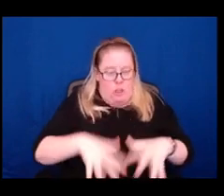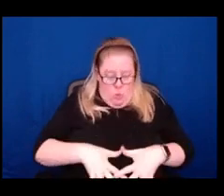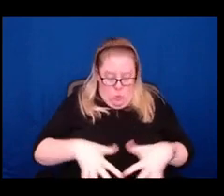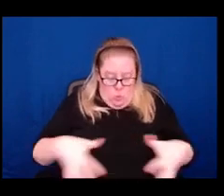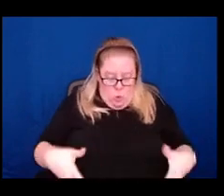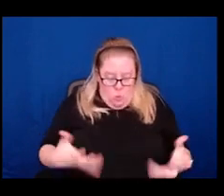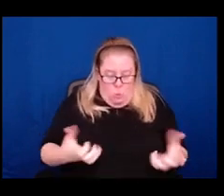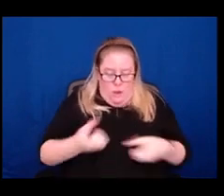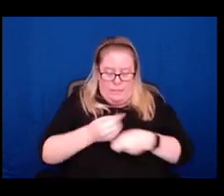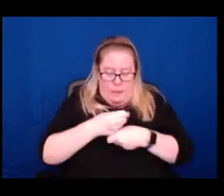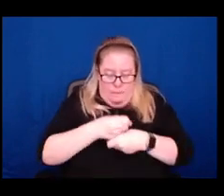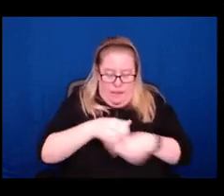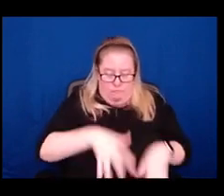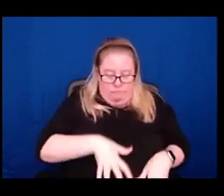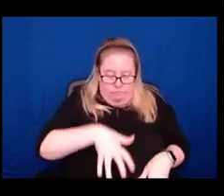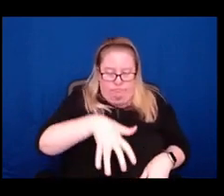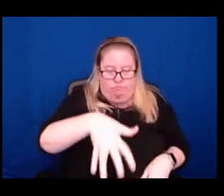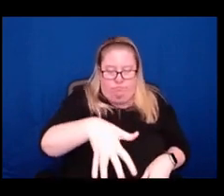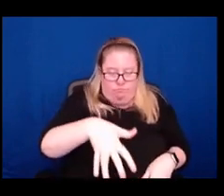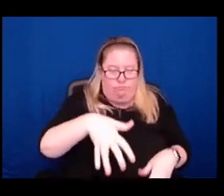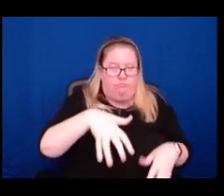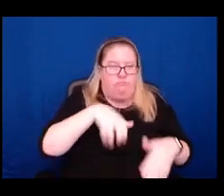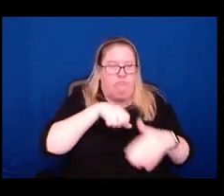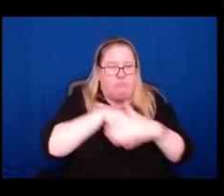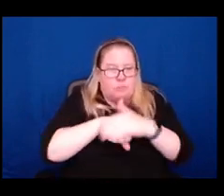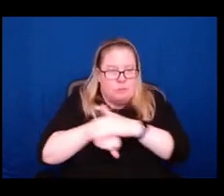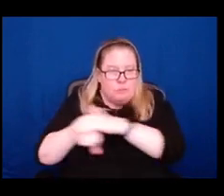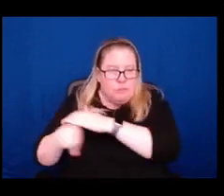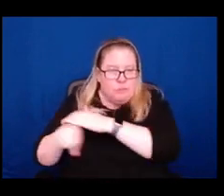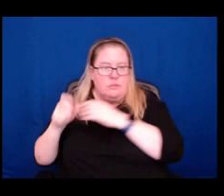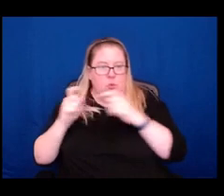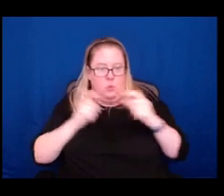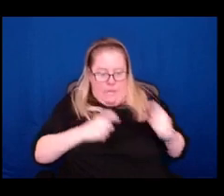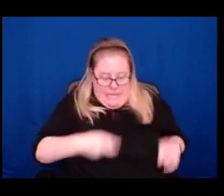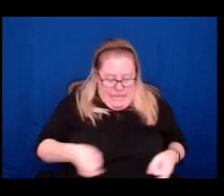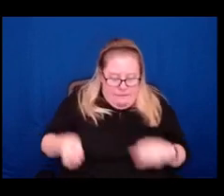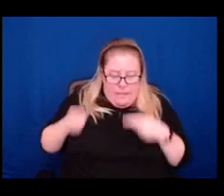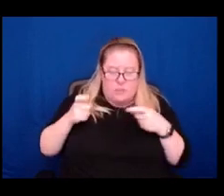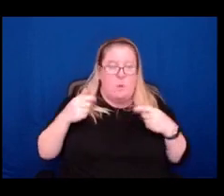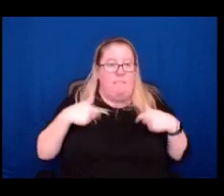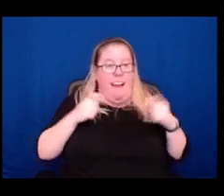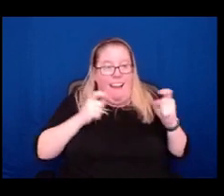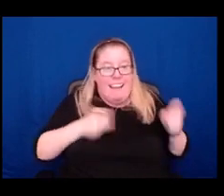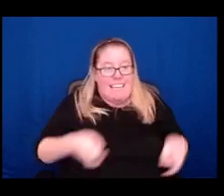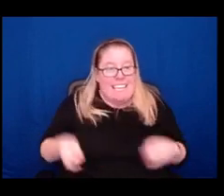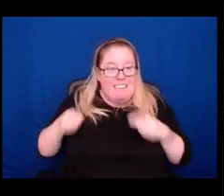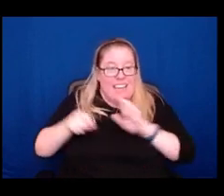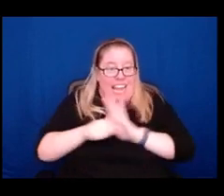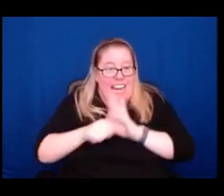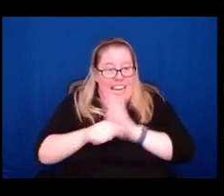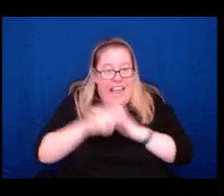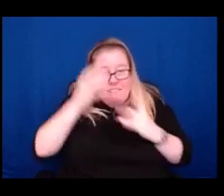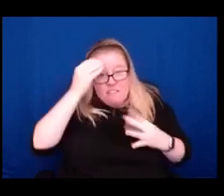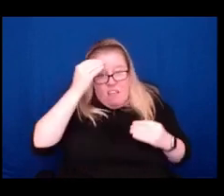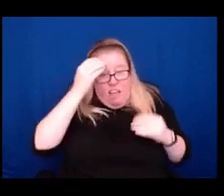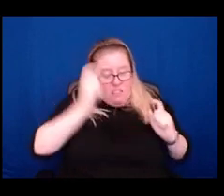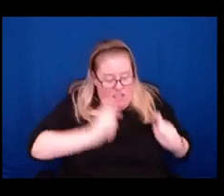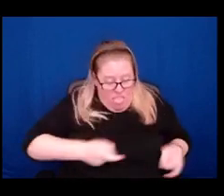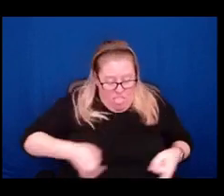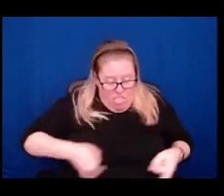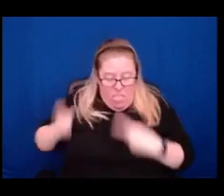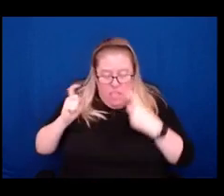create. That's its job, is just to multiply what we give it. So if I'm giving it negative thoughts, if I'm giving